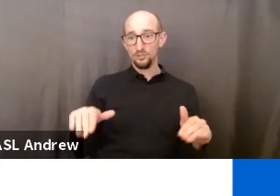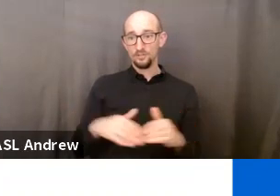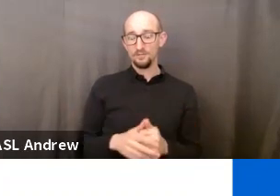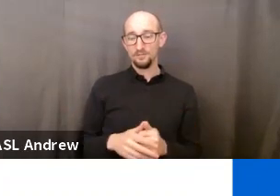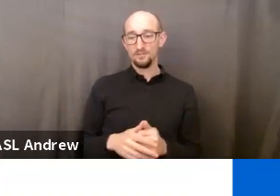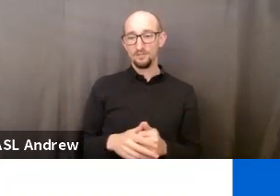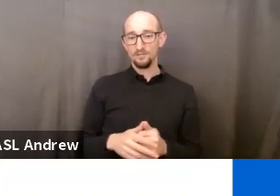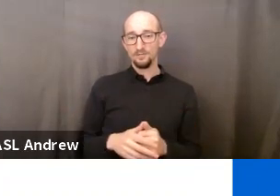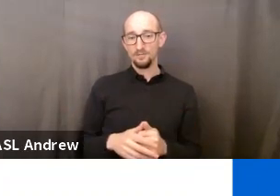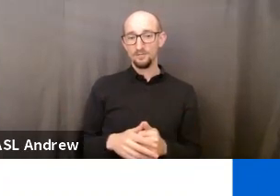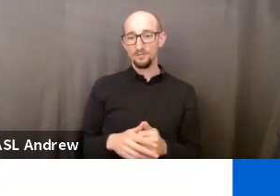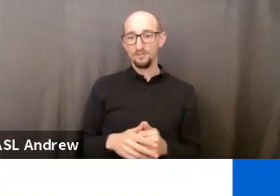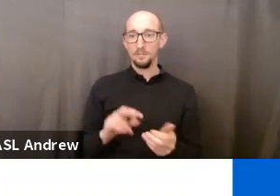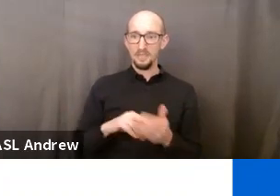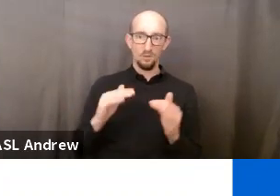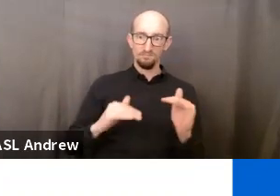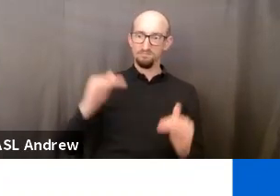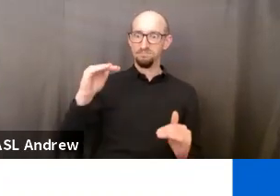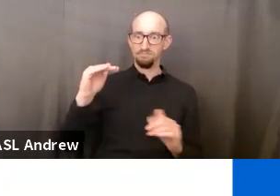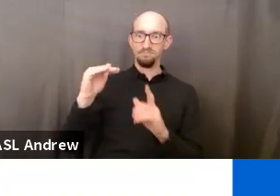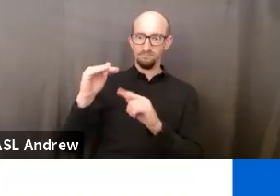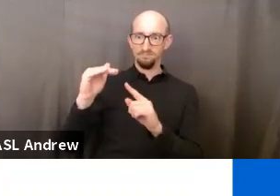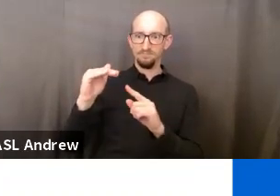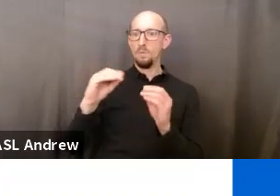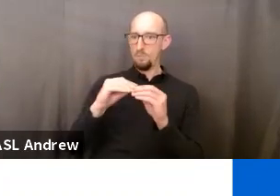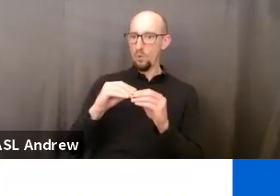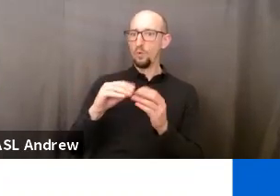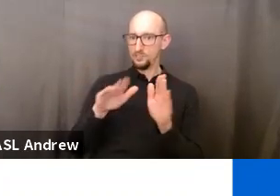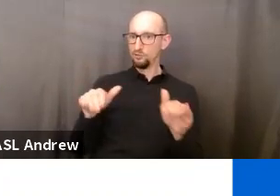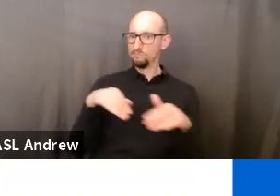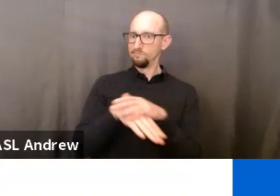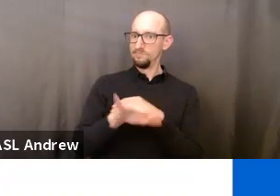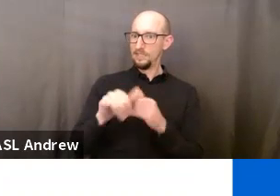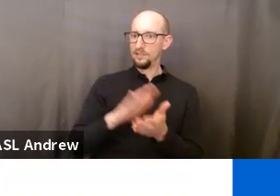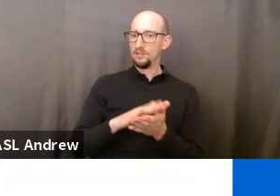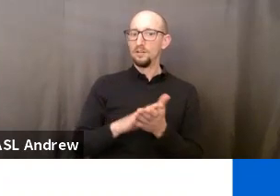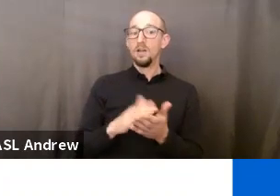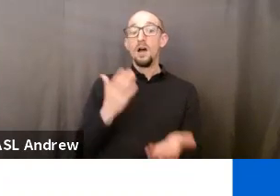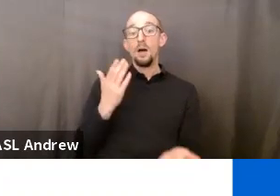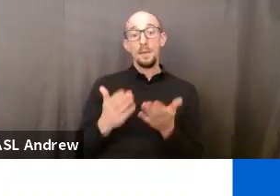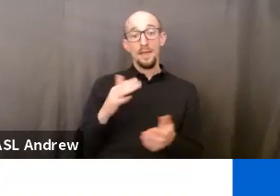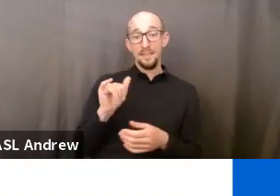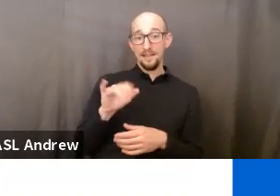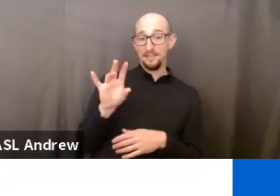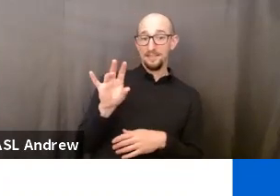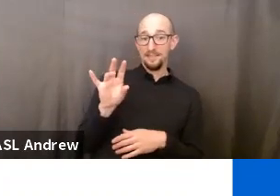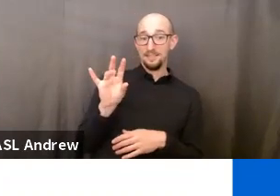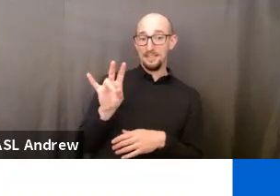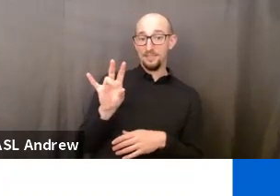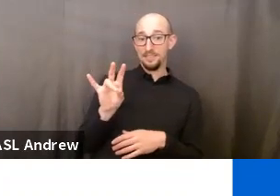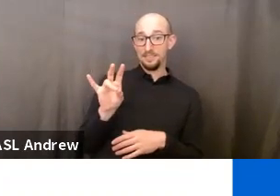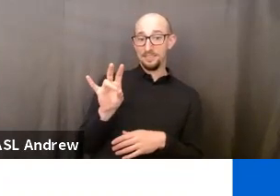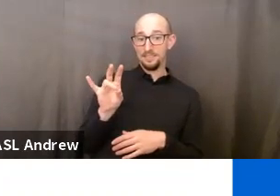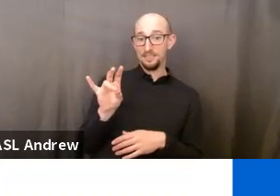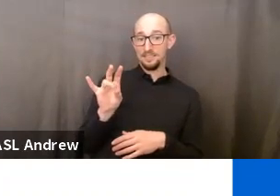7 of the 62 tiers be moved down, or some proportional adjustment to the tiers, but